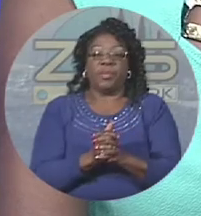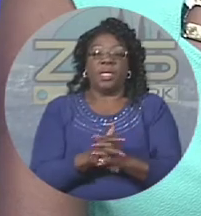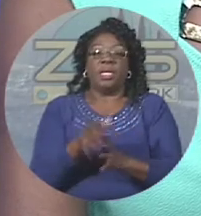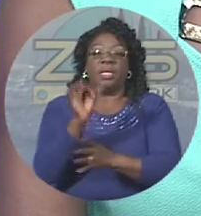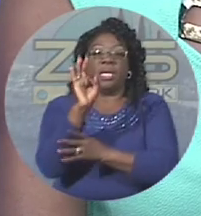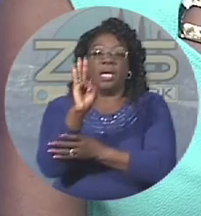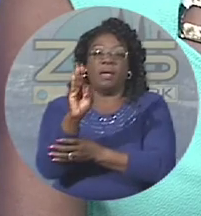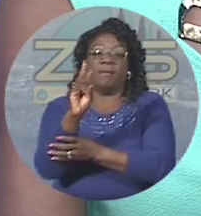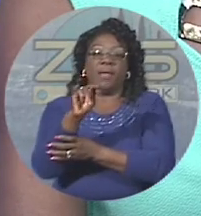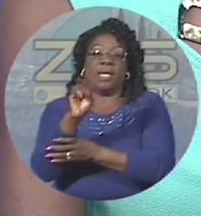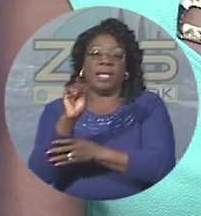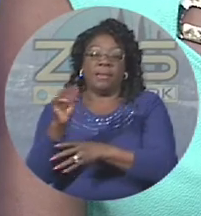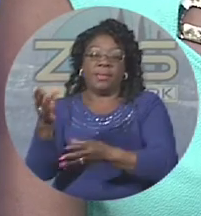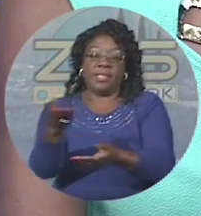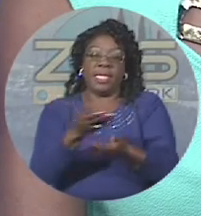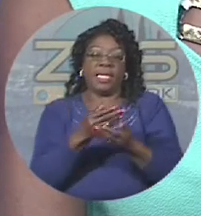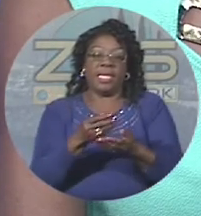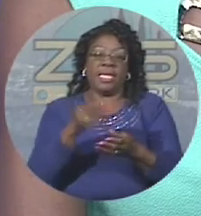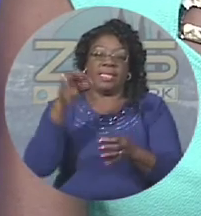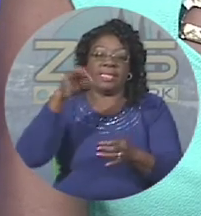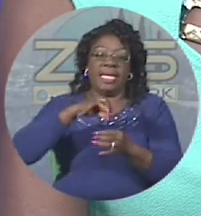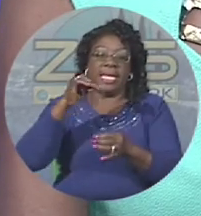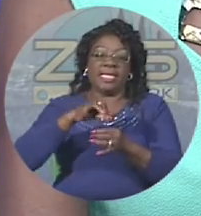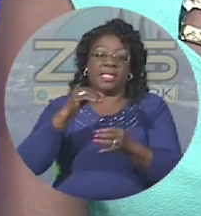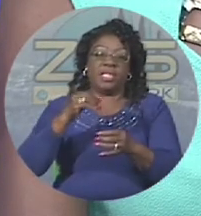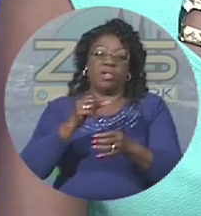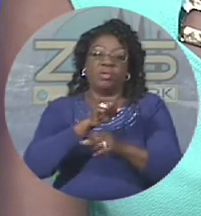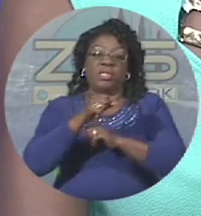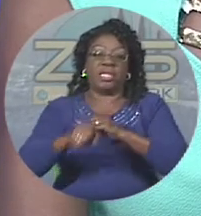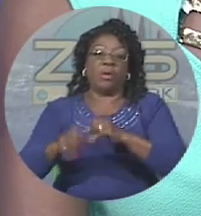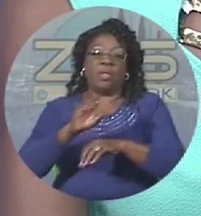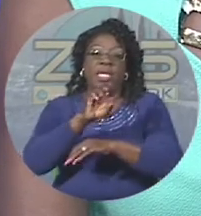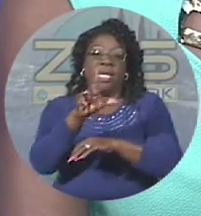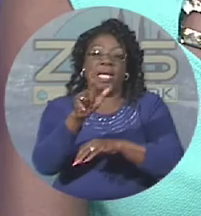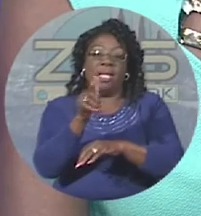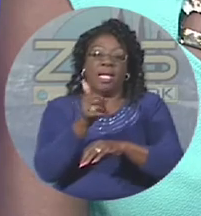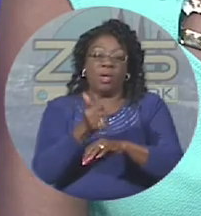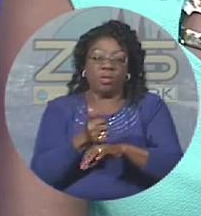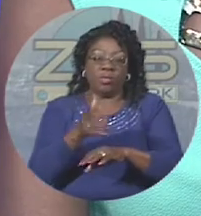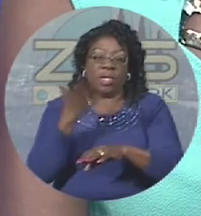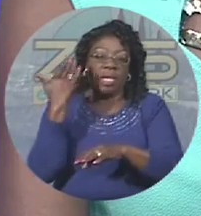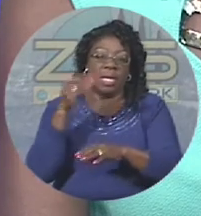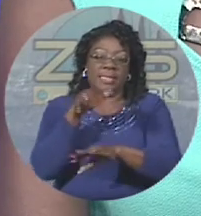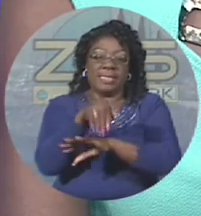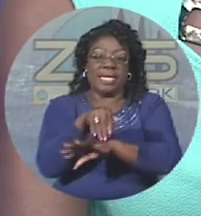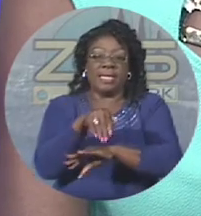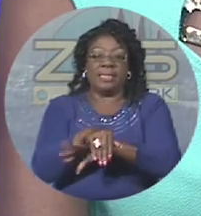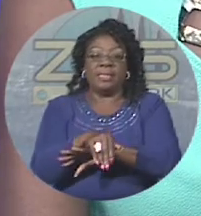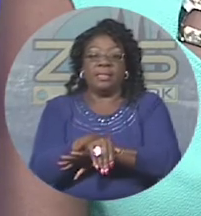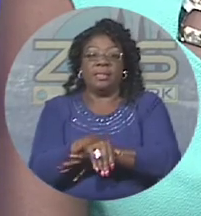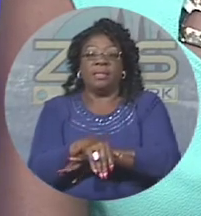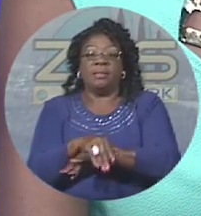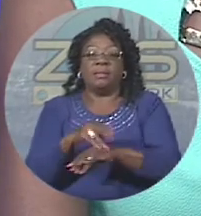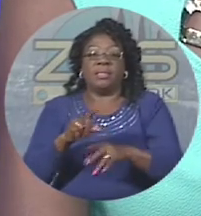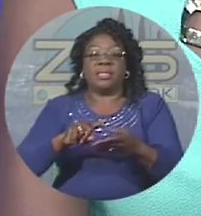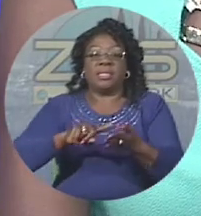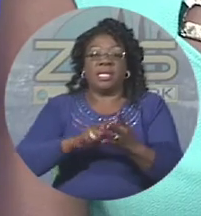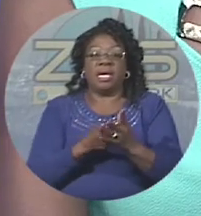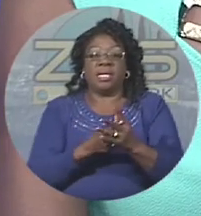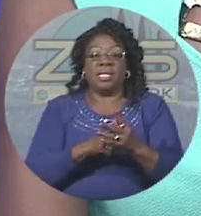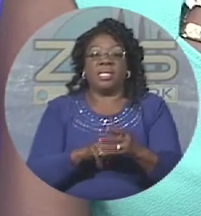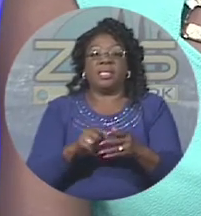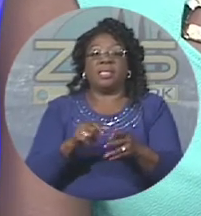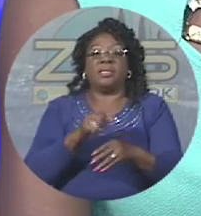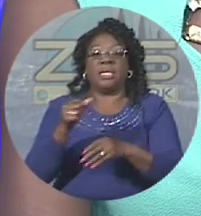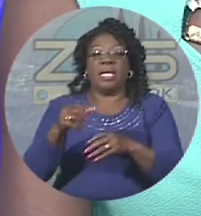Free National Movement taking its election machinery to Southie Luther last night as the party's candidate for the area, Hank Johnson, officially launched his campaign.